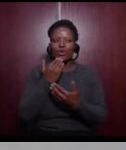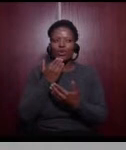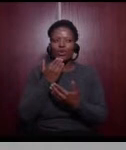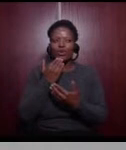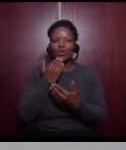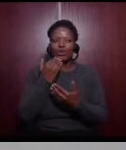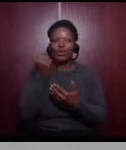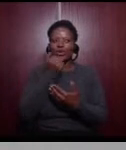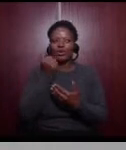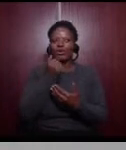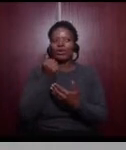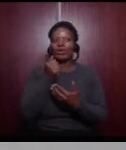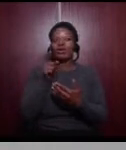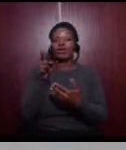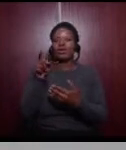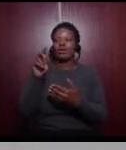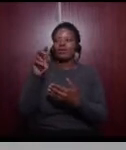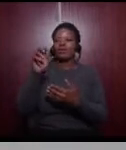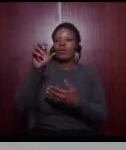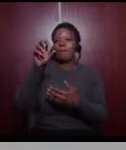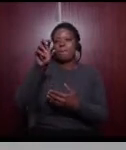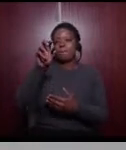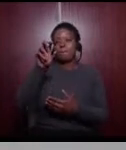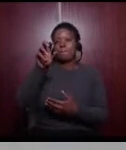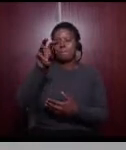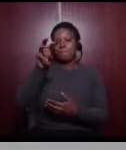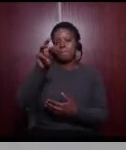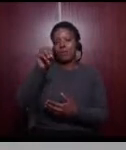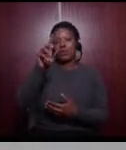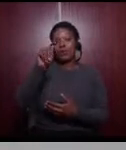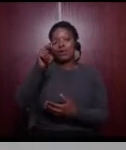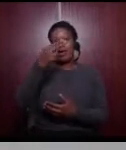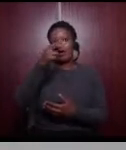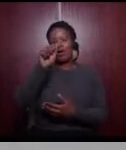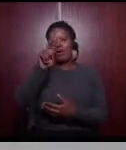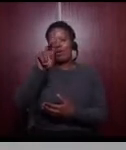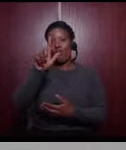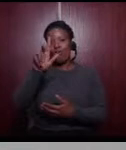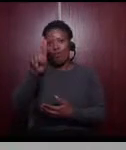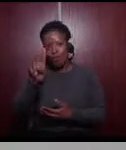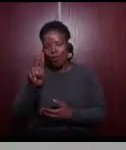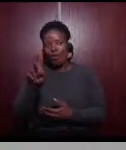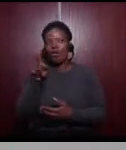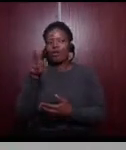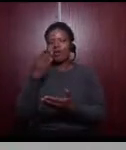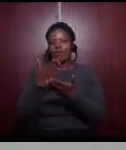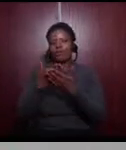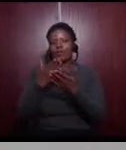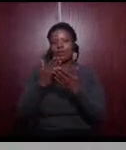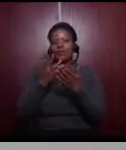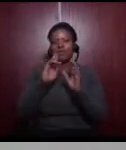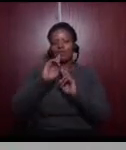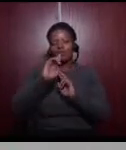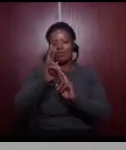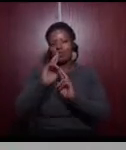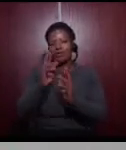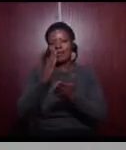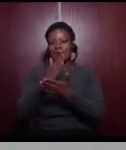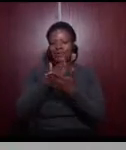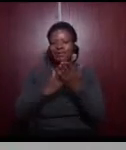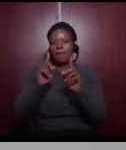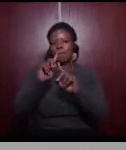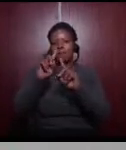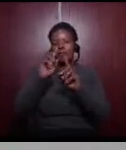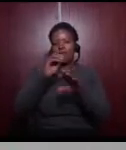Or Advocate Mudau, so that she can also respond to some of the issues